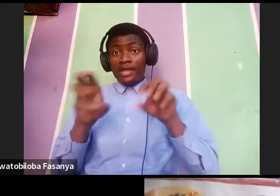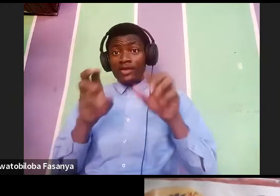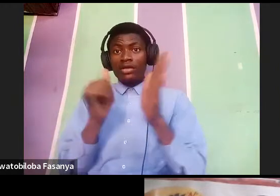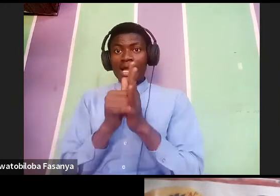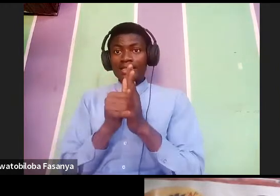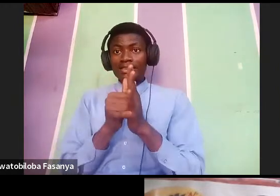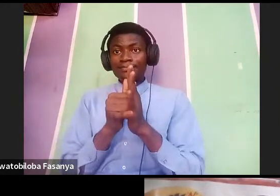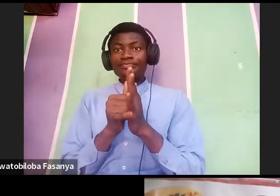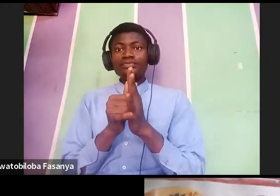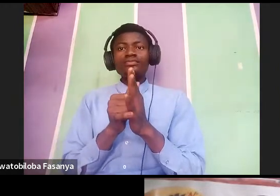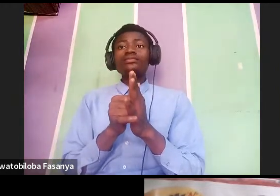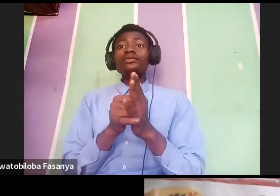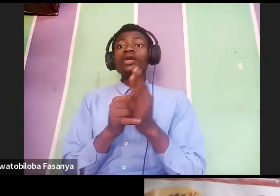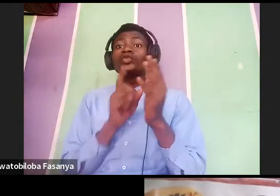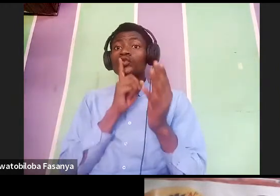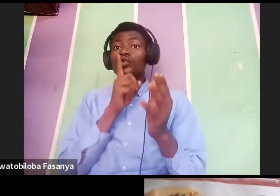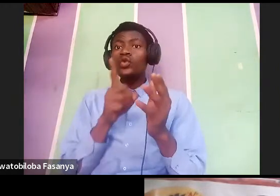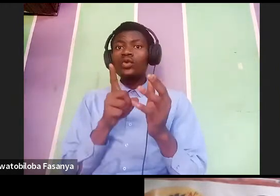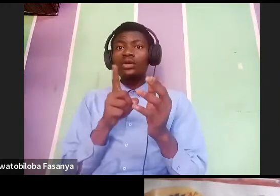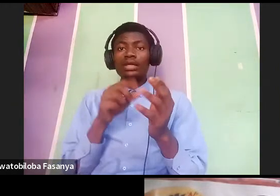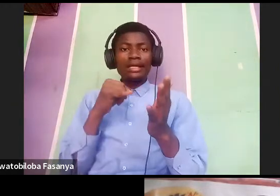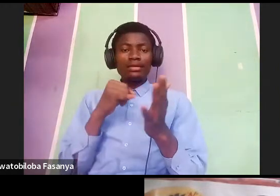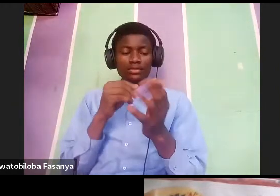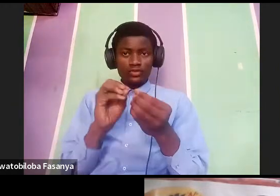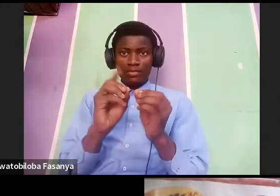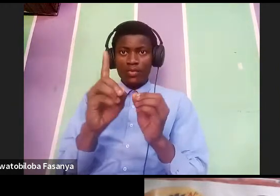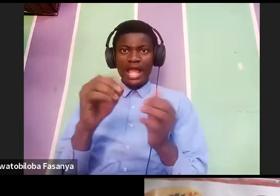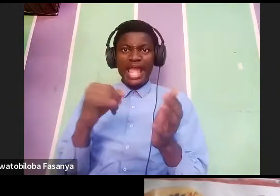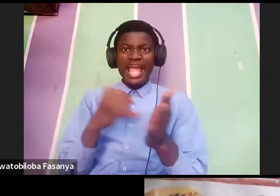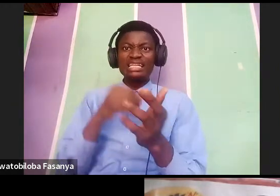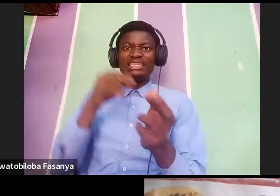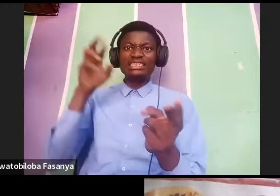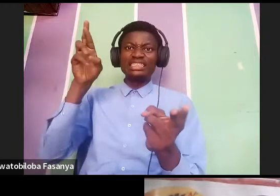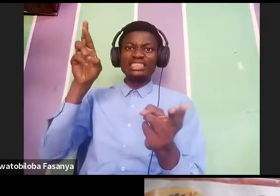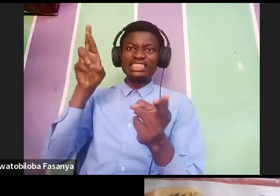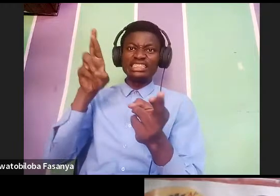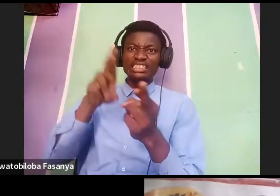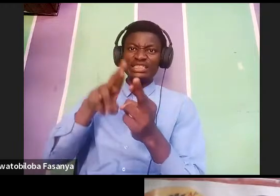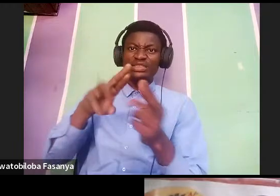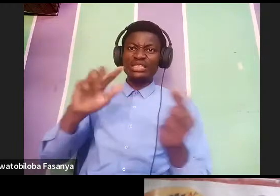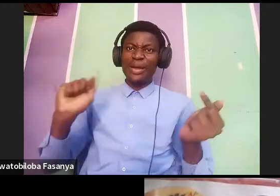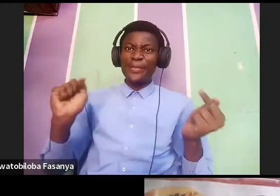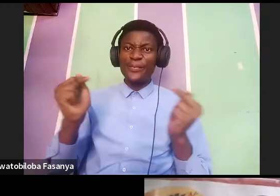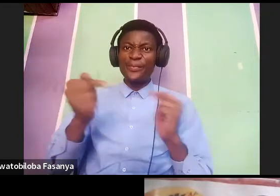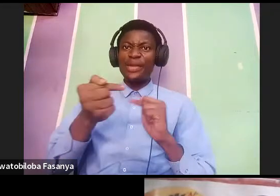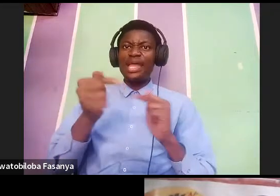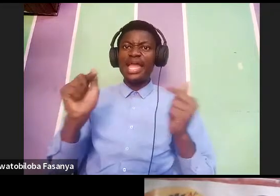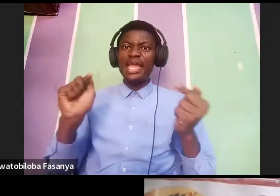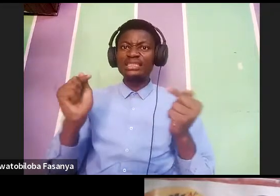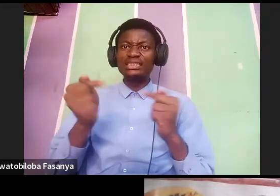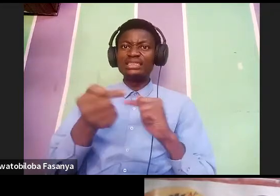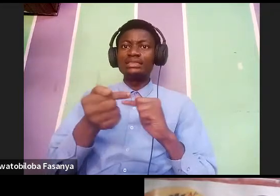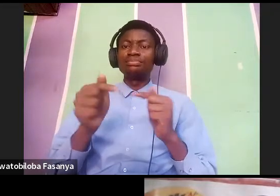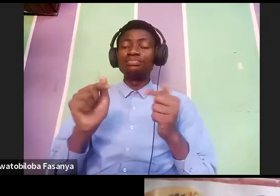it reduces this pain. Of course, it is initially painful. It reduces pain.